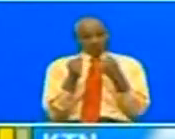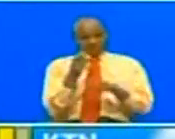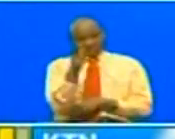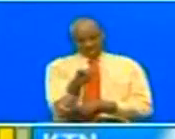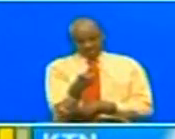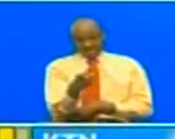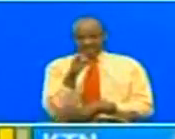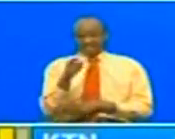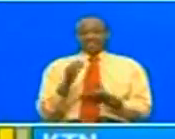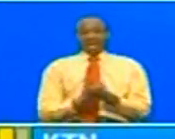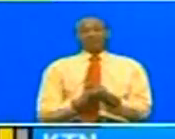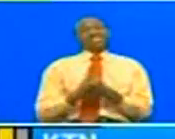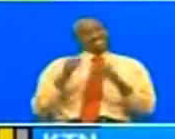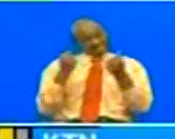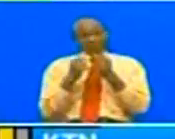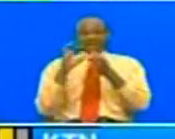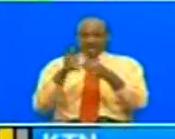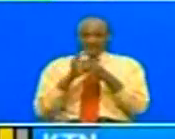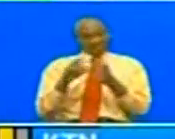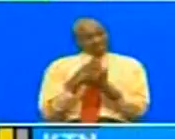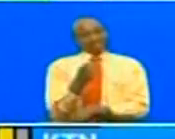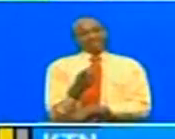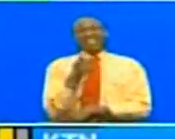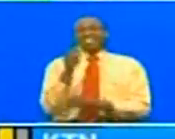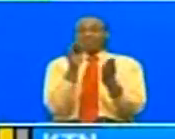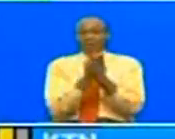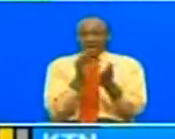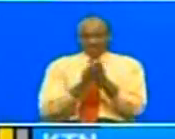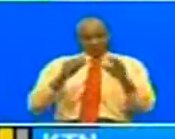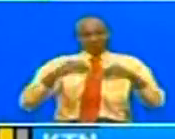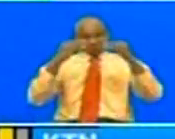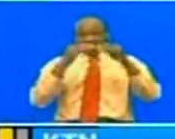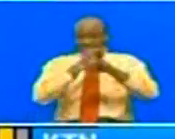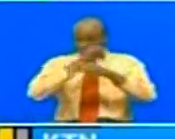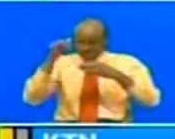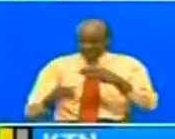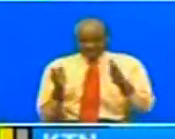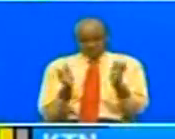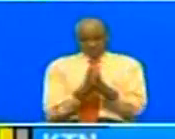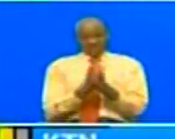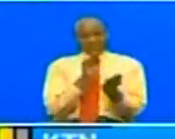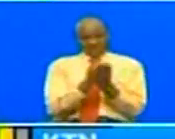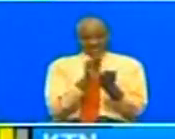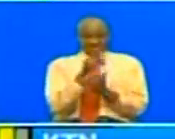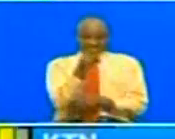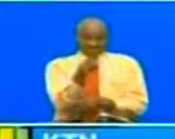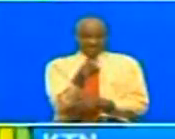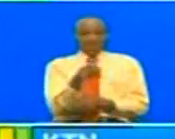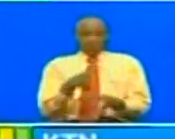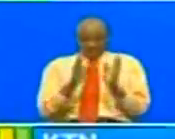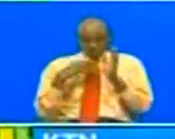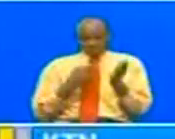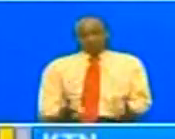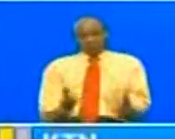going to kick on more the saving culture for our customers. Already, the bank has unveiled its insurance and Sharia-compliant banking arms as a way to